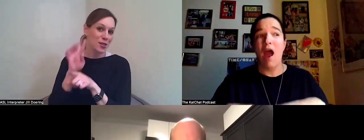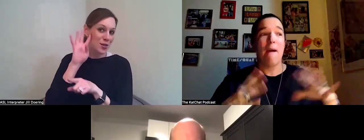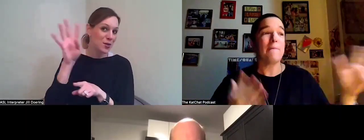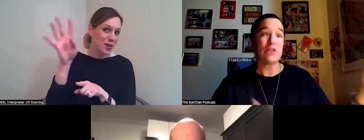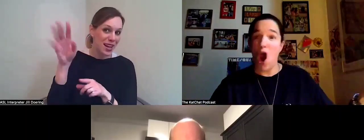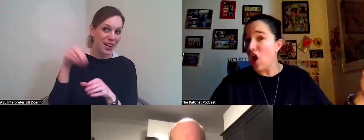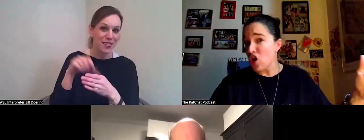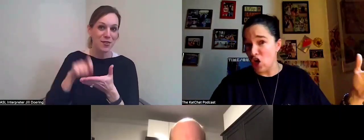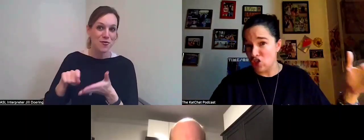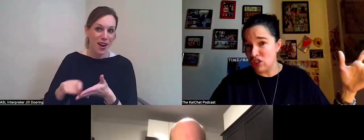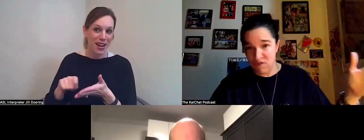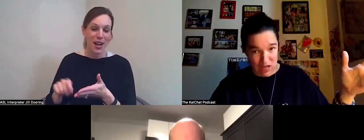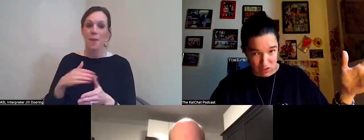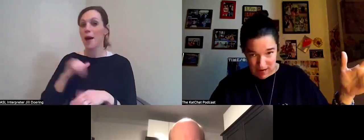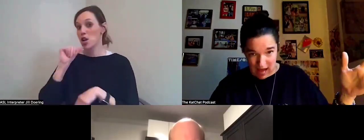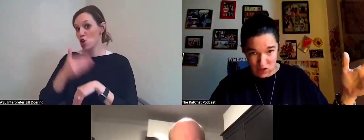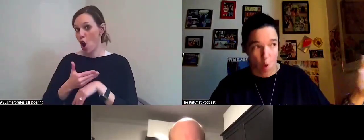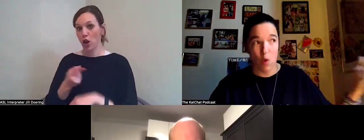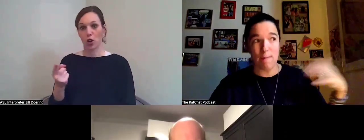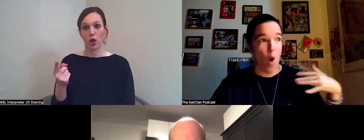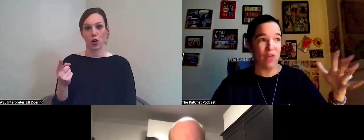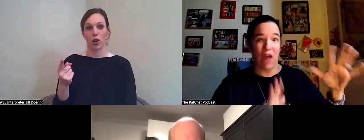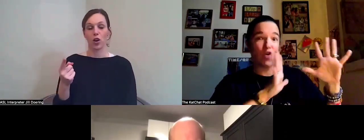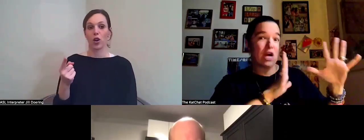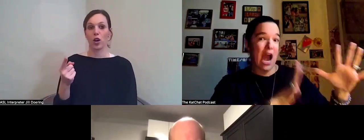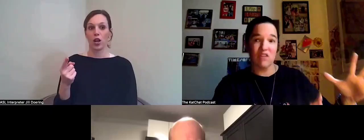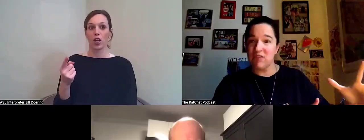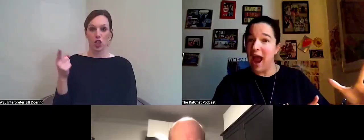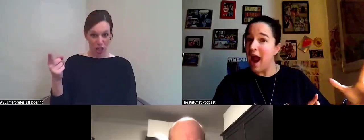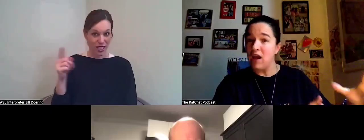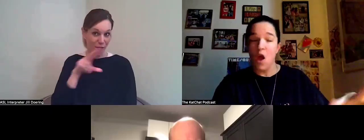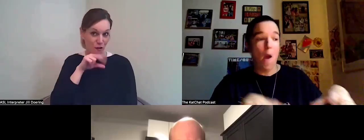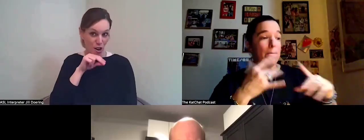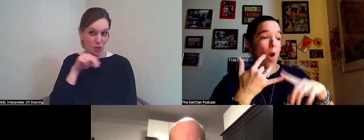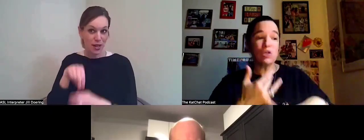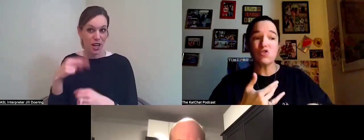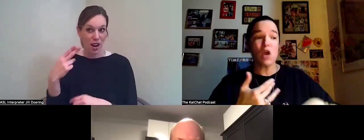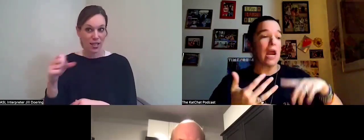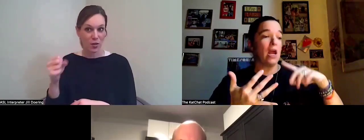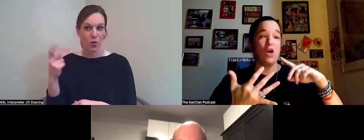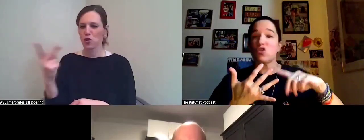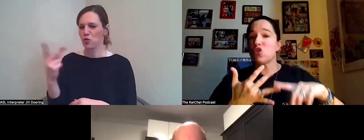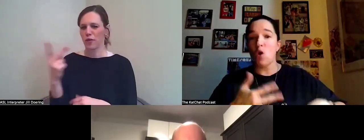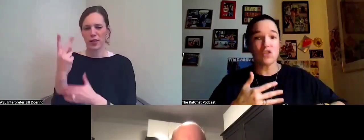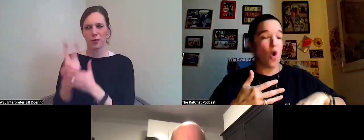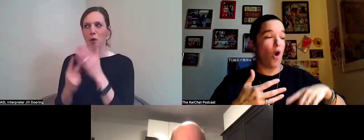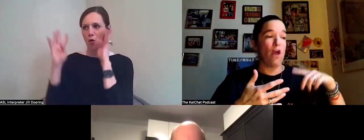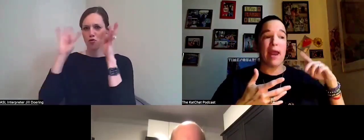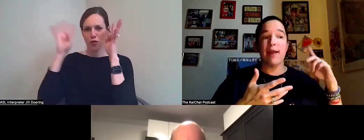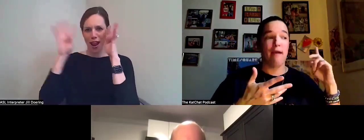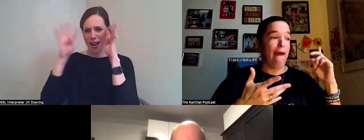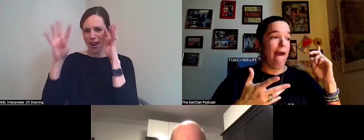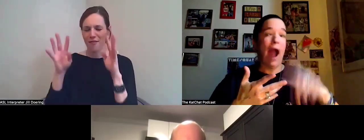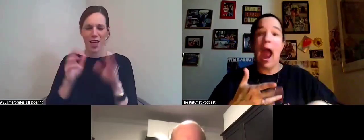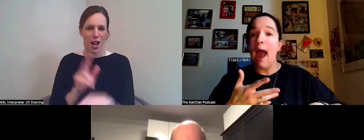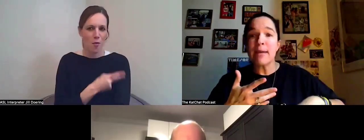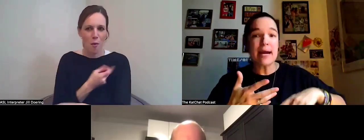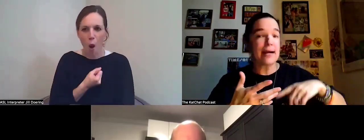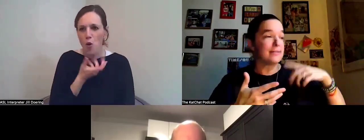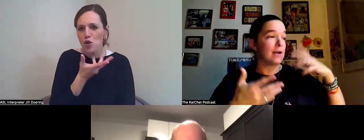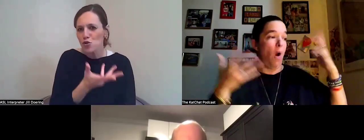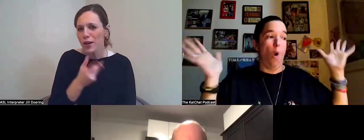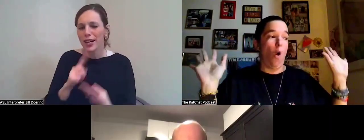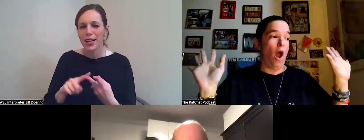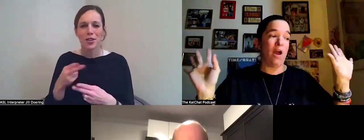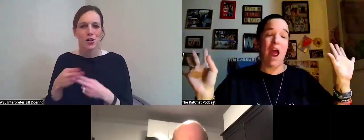writing. My daughter, she's a freshman in high school. We're both on the creative side. Poetry, short stories,